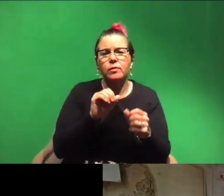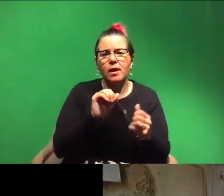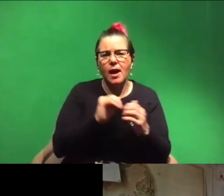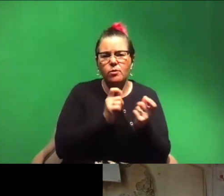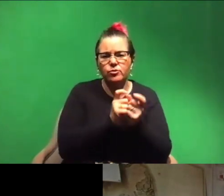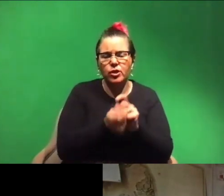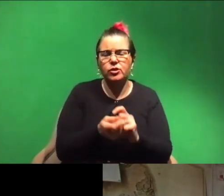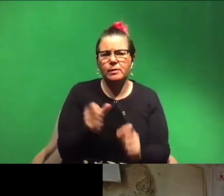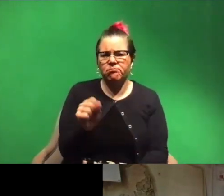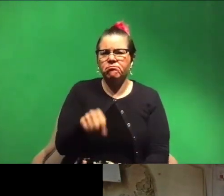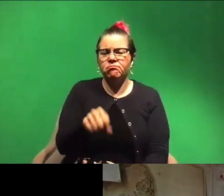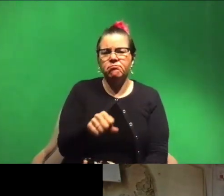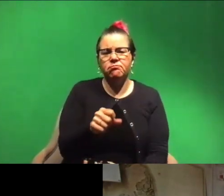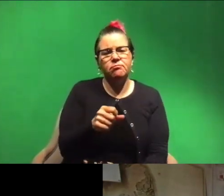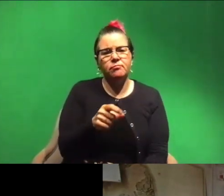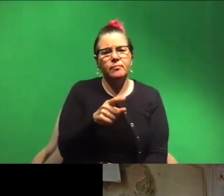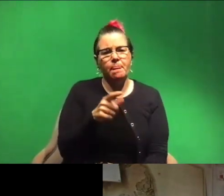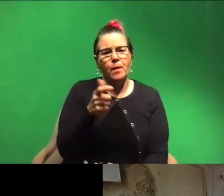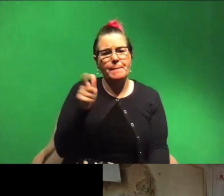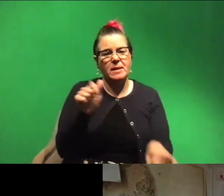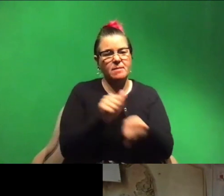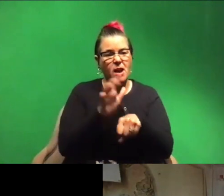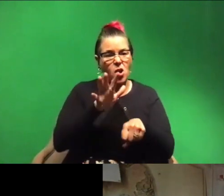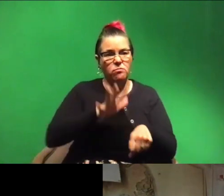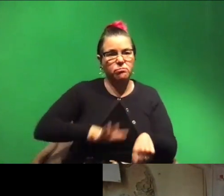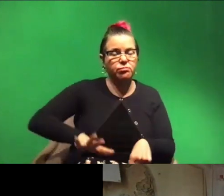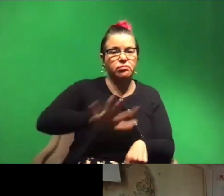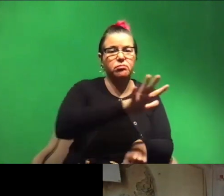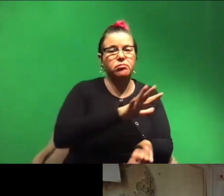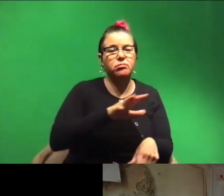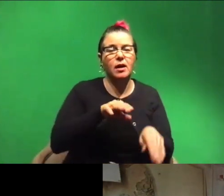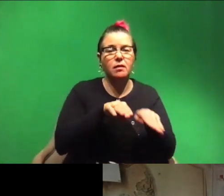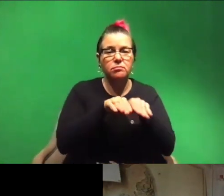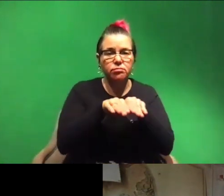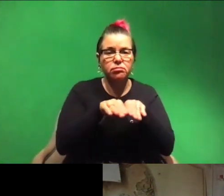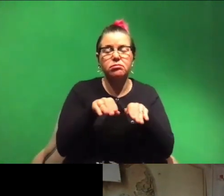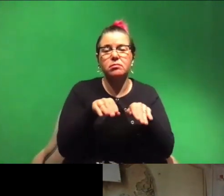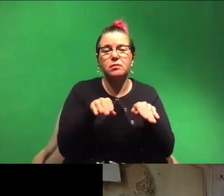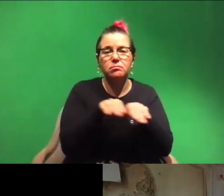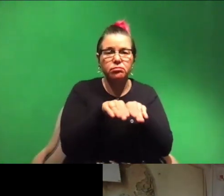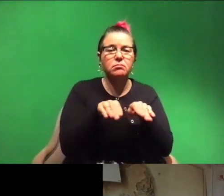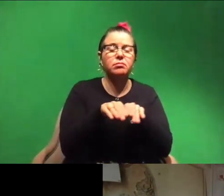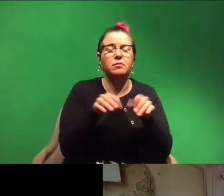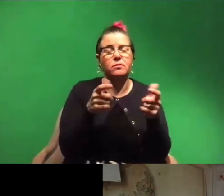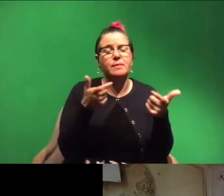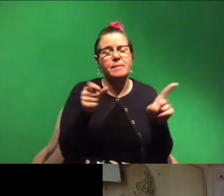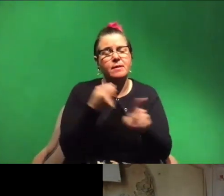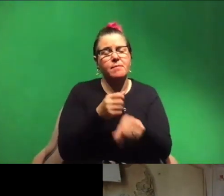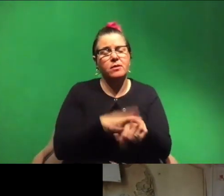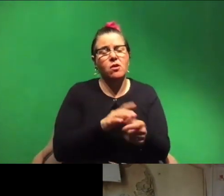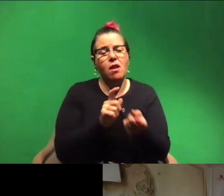I'd say that those big mountain ranges and plate tectonics in general has a massive effect on evolution.